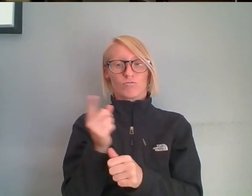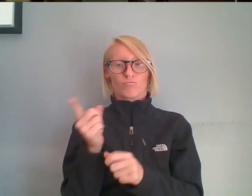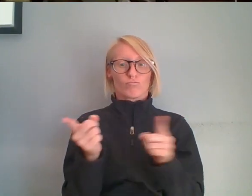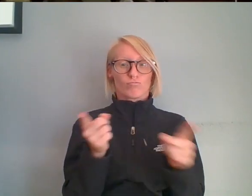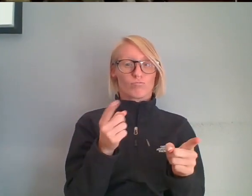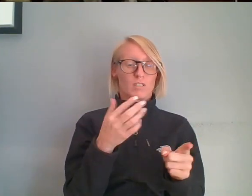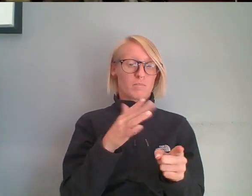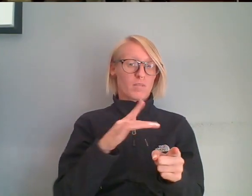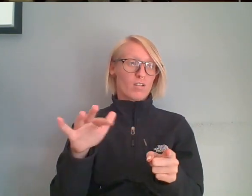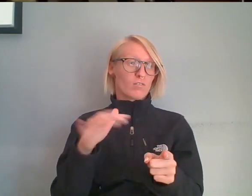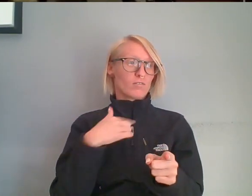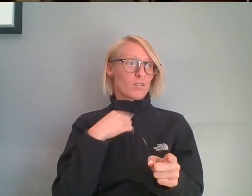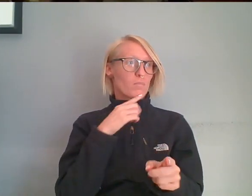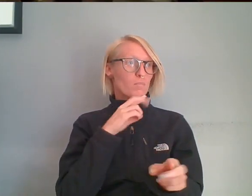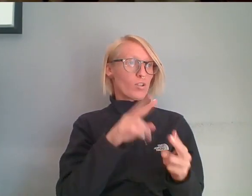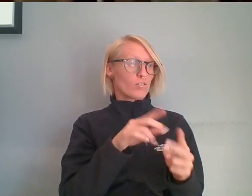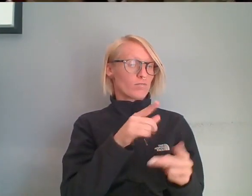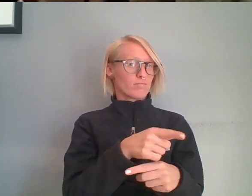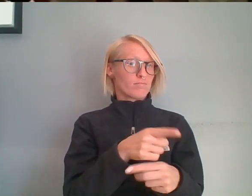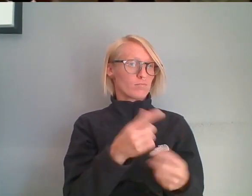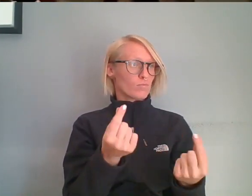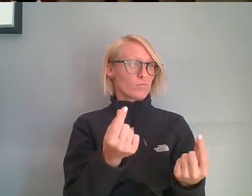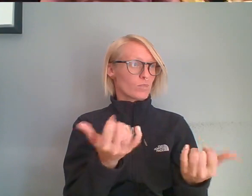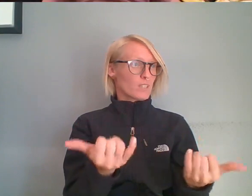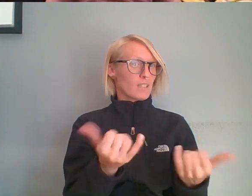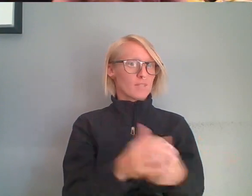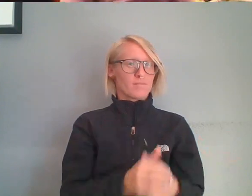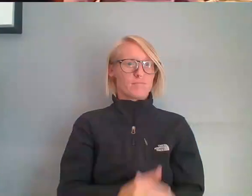you're going to do today.